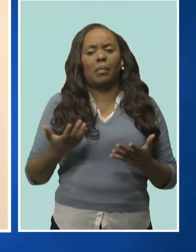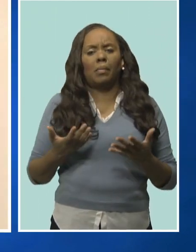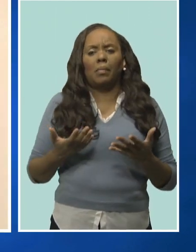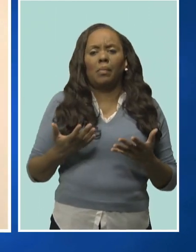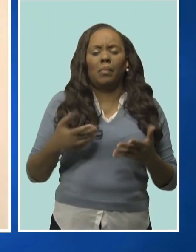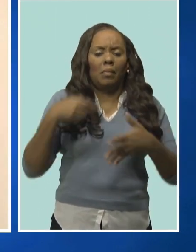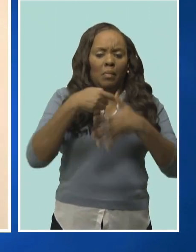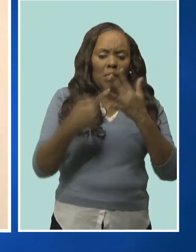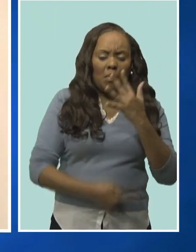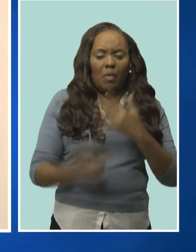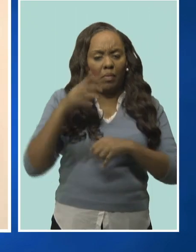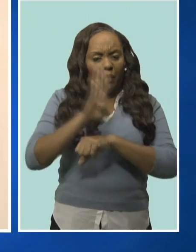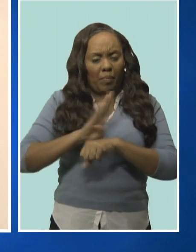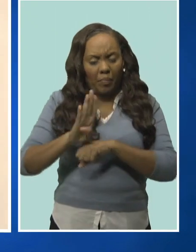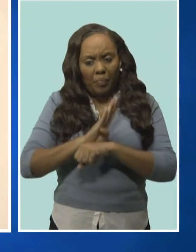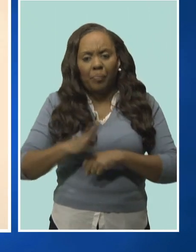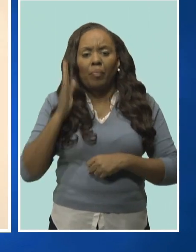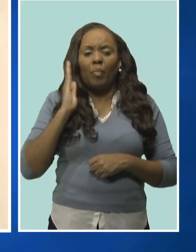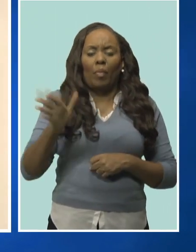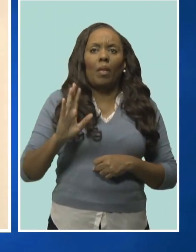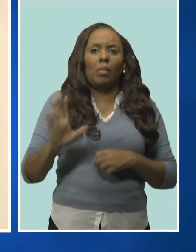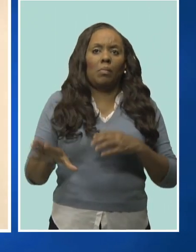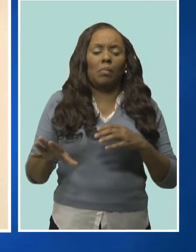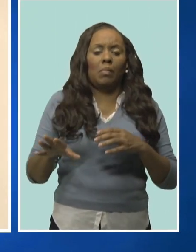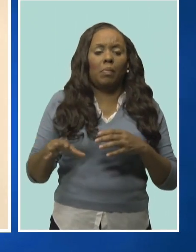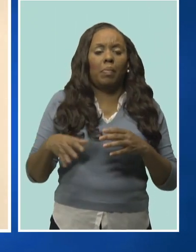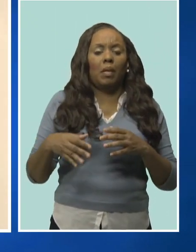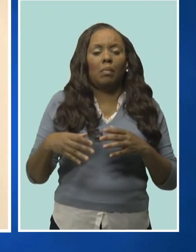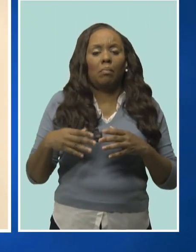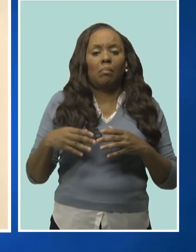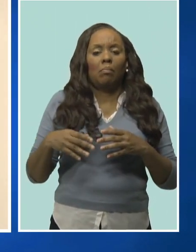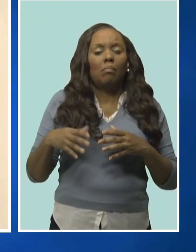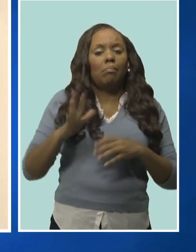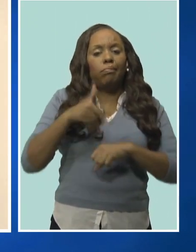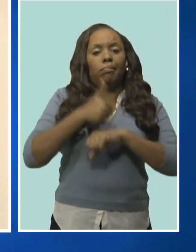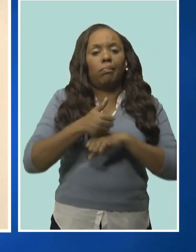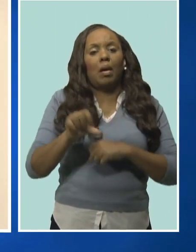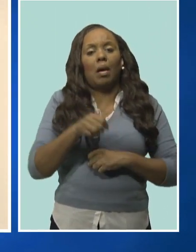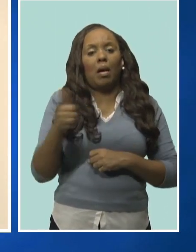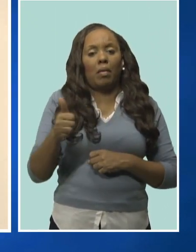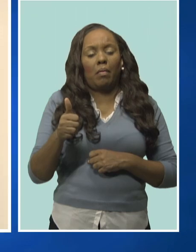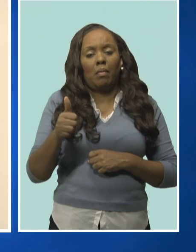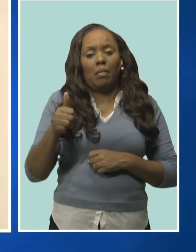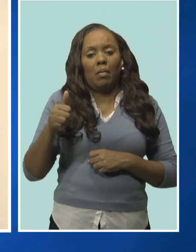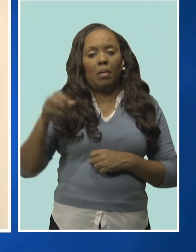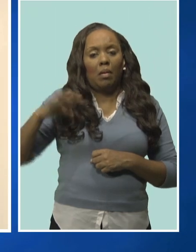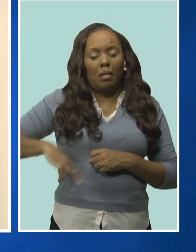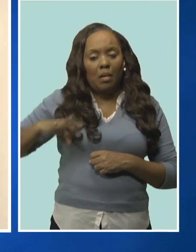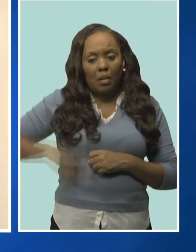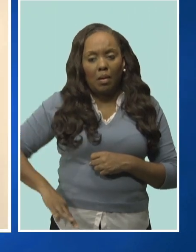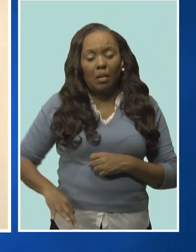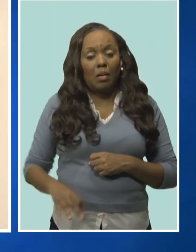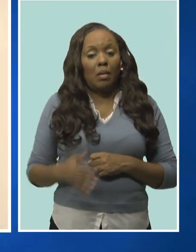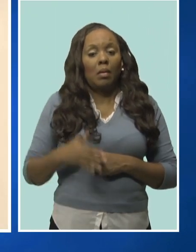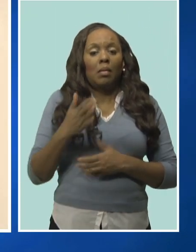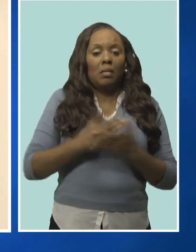be outlining a number of additional credits, because the reality is that for a long while, a number of companies have been seeking ways